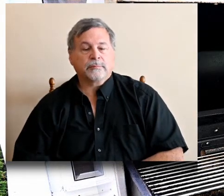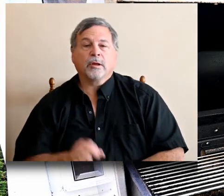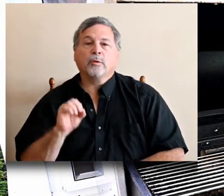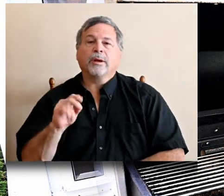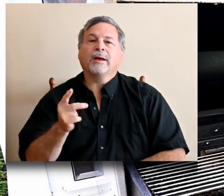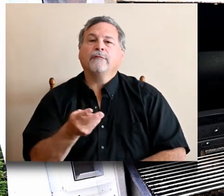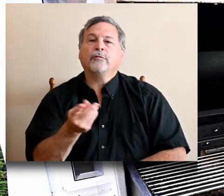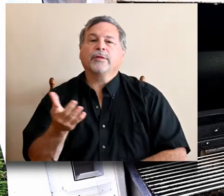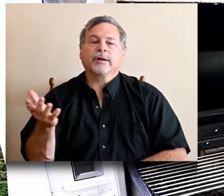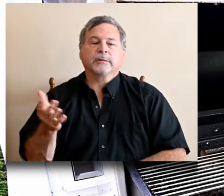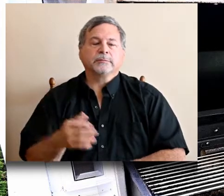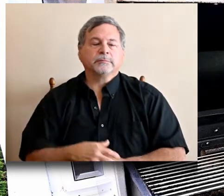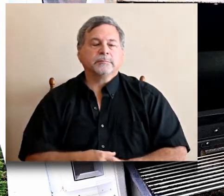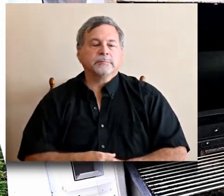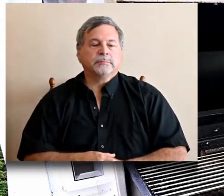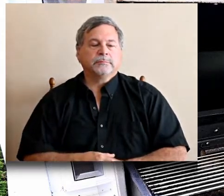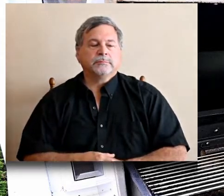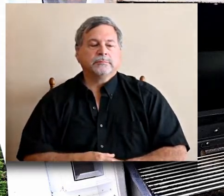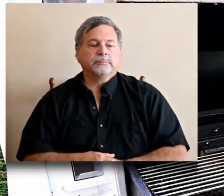Now, a couple things.